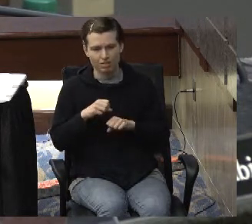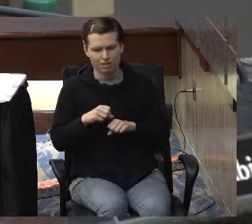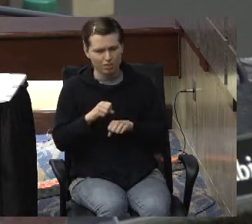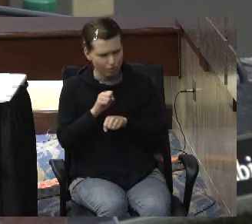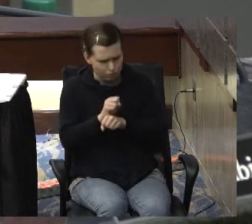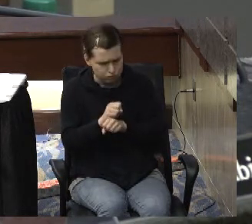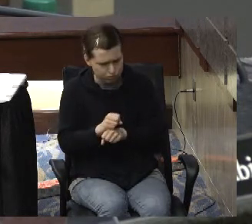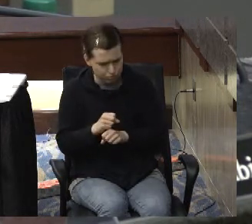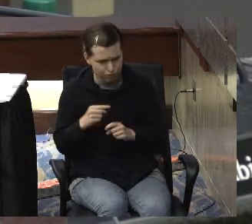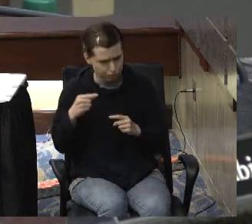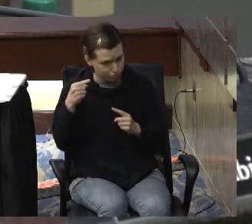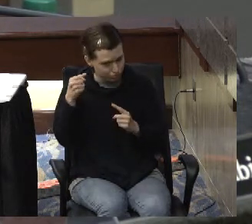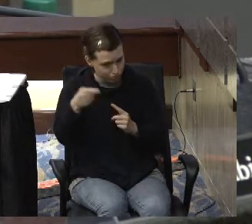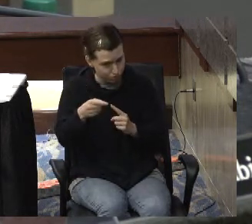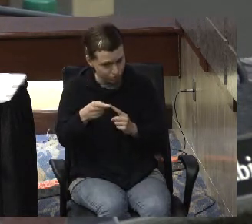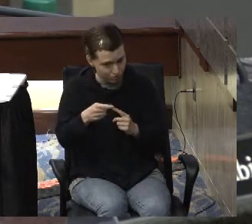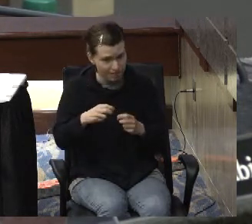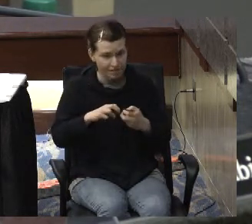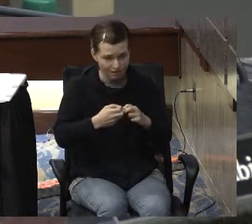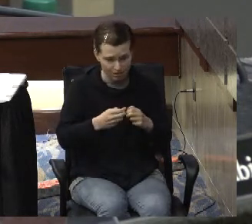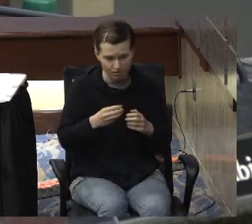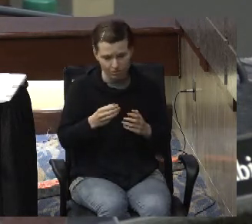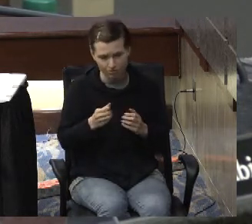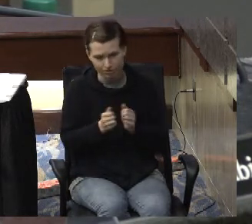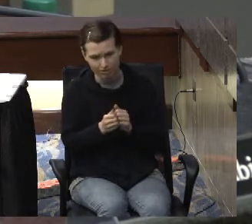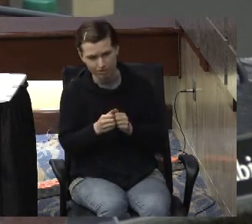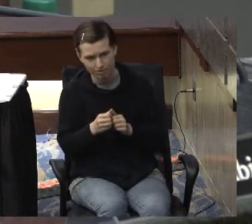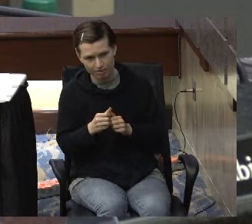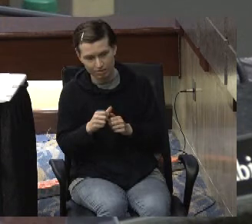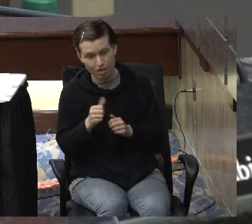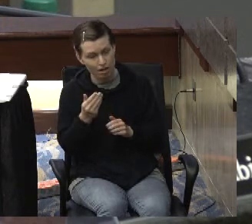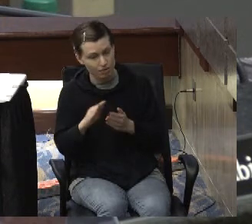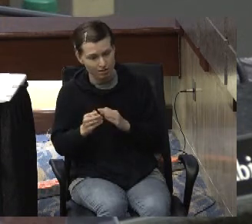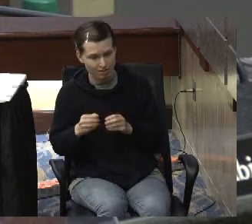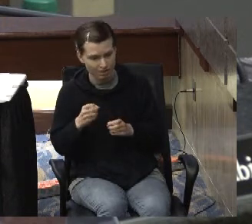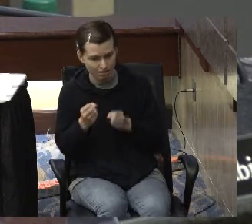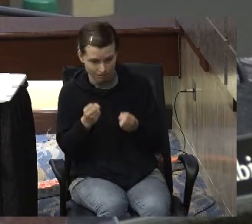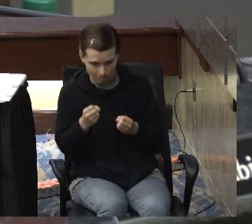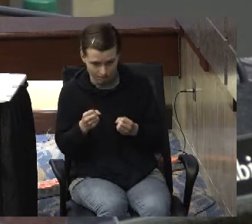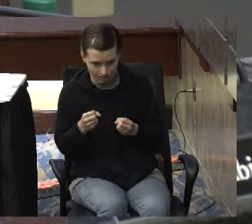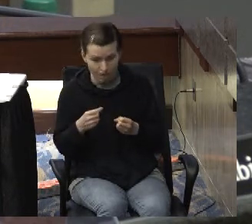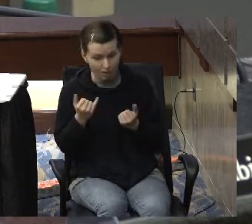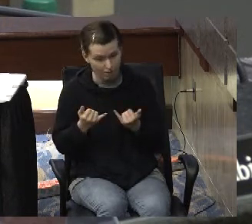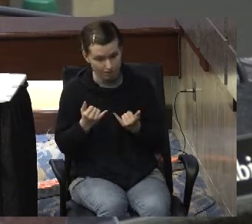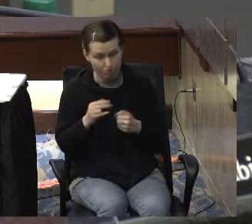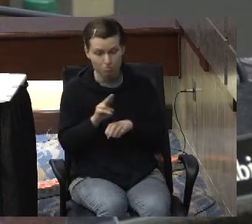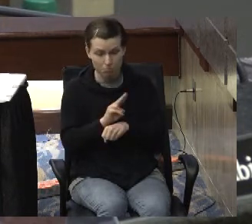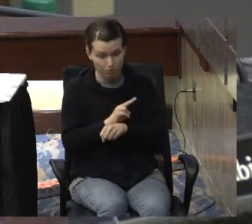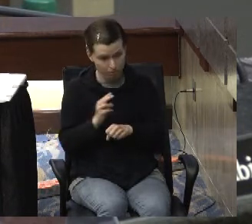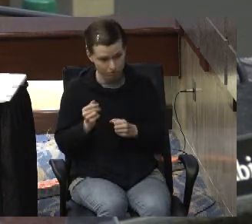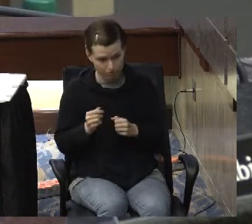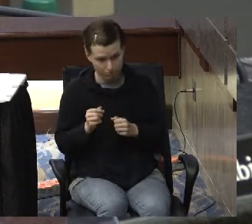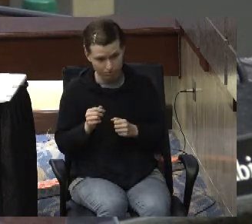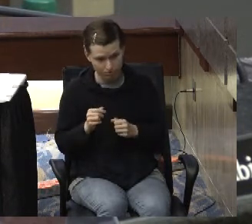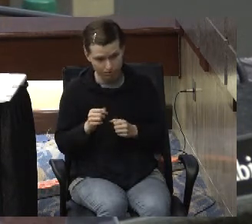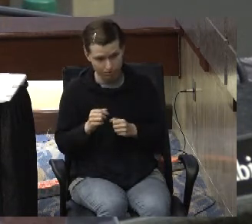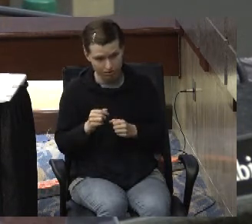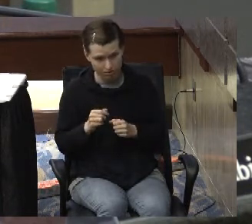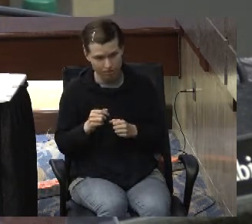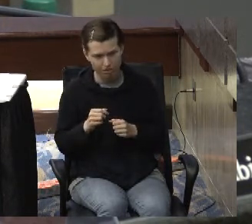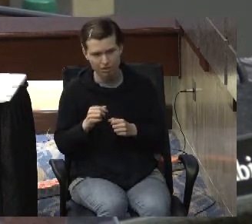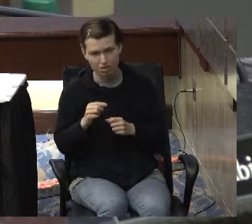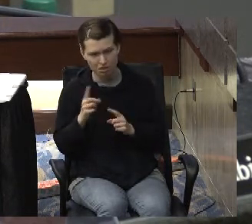with the new park ranger vehicle and other city vehicles that are currently being utilized. When it makes sense and